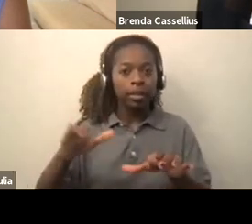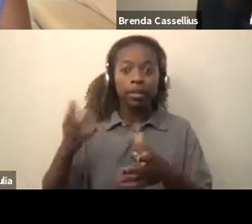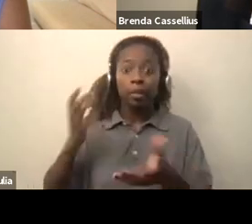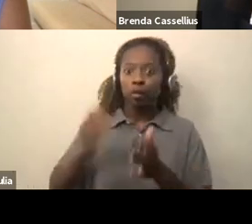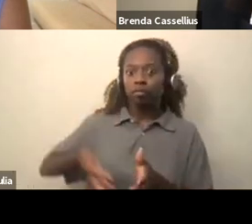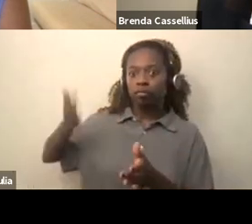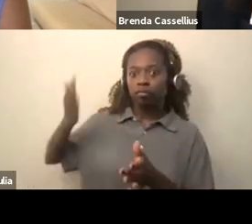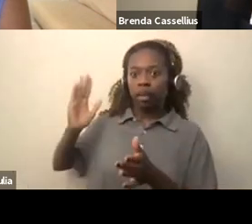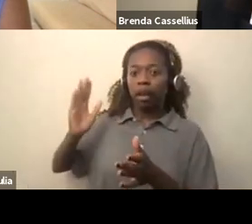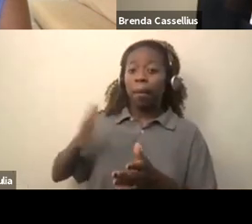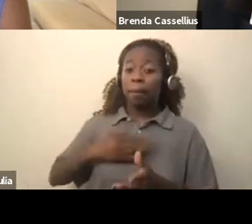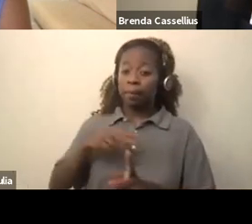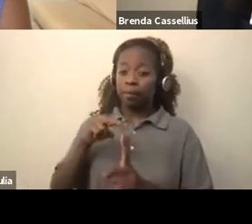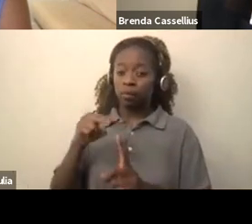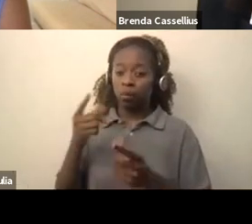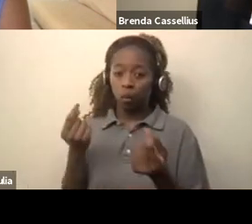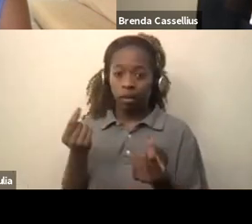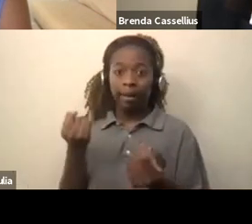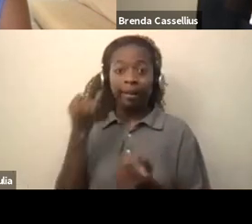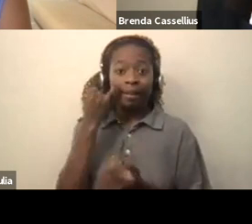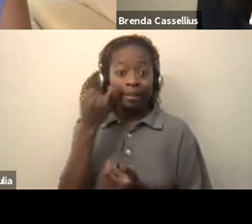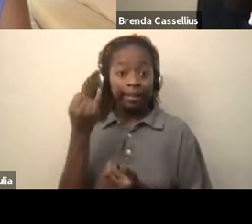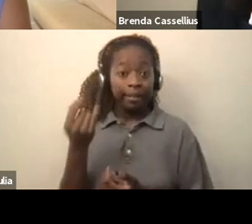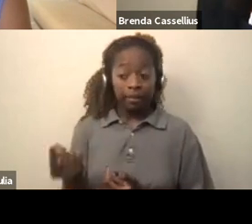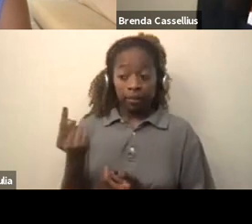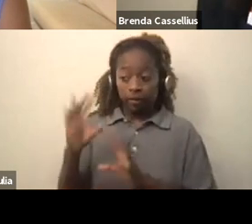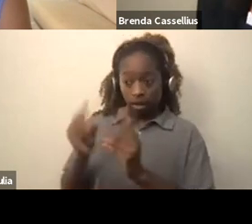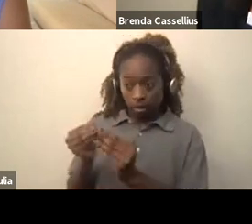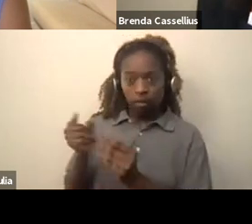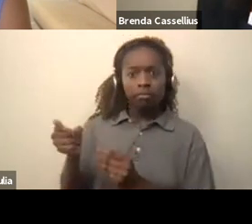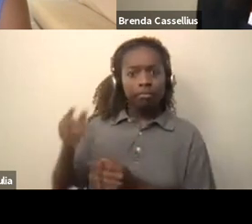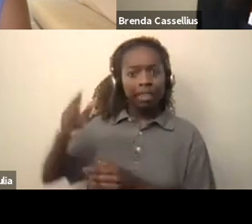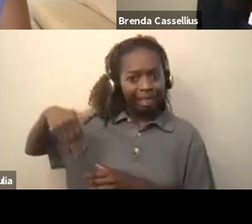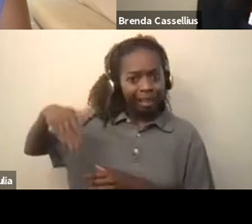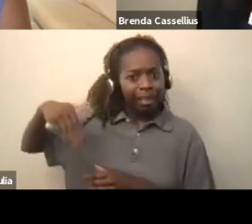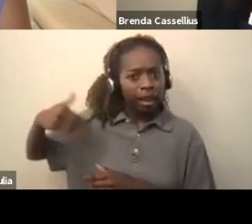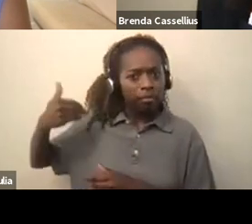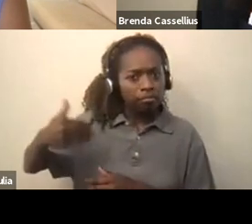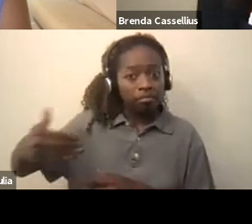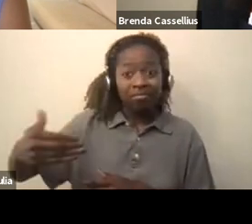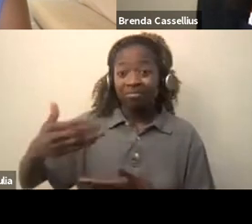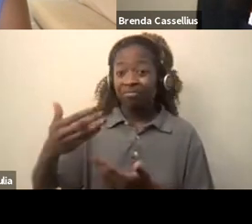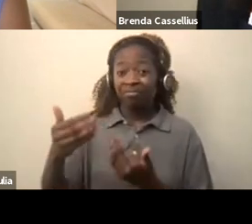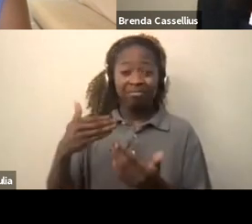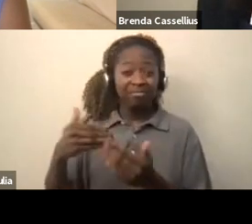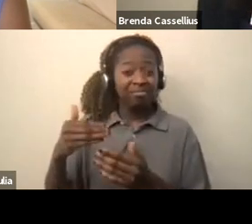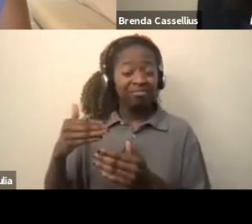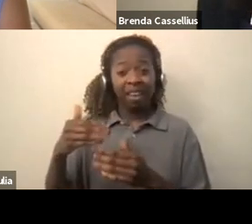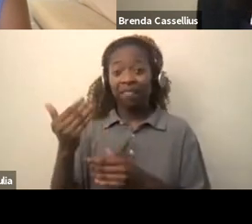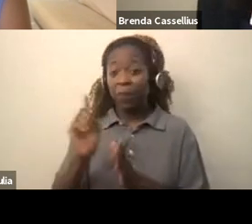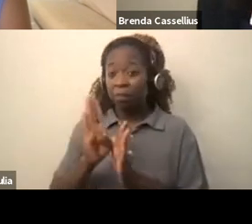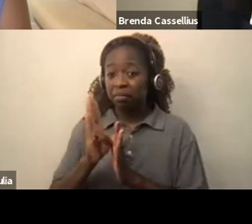look at it is if we had a family who was chronically late even by 15 minutes or by 30